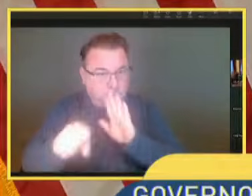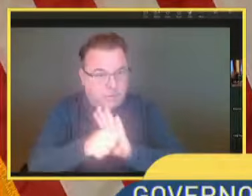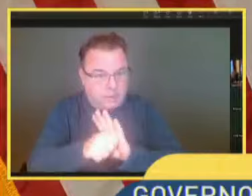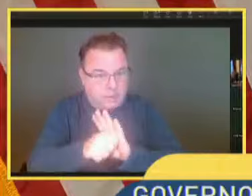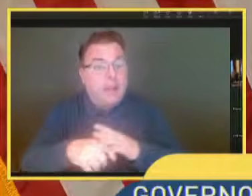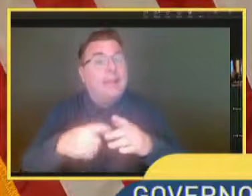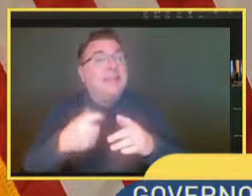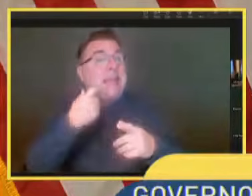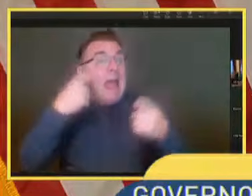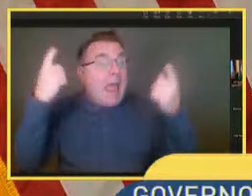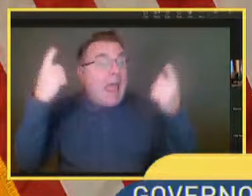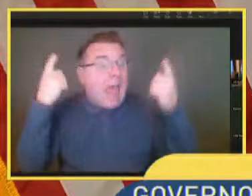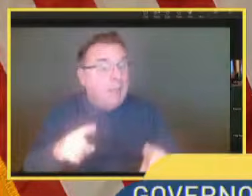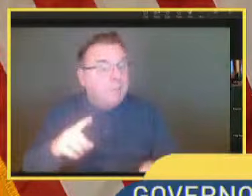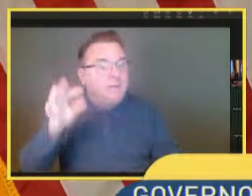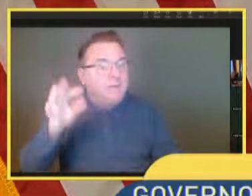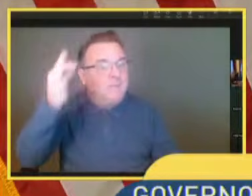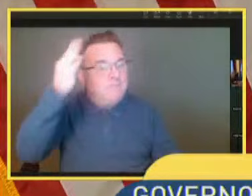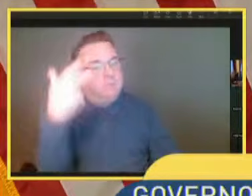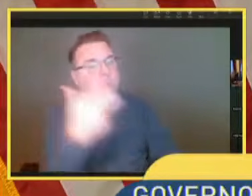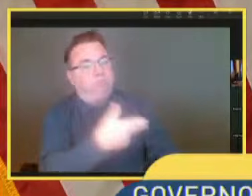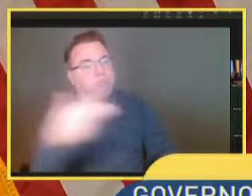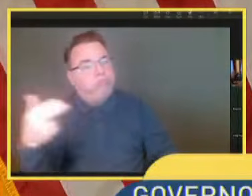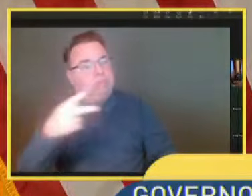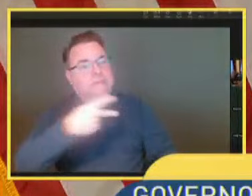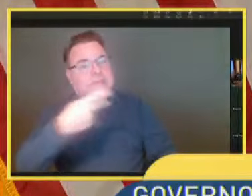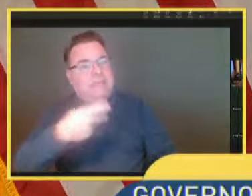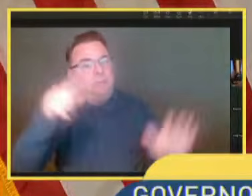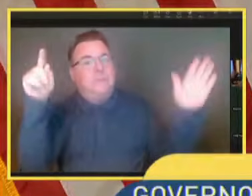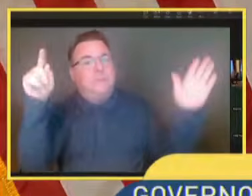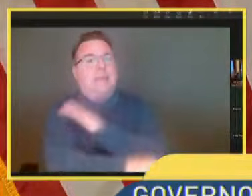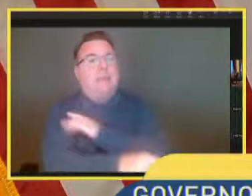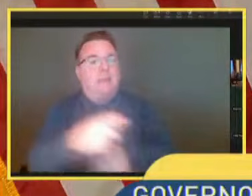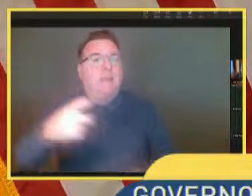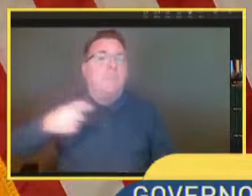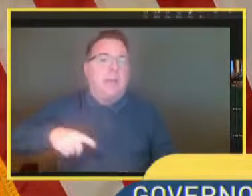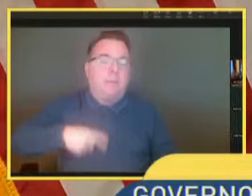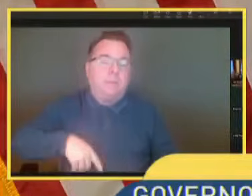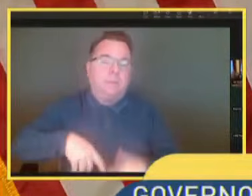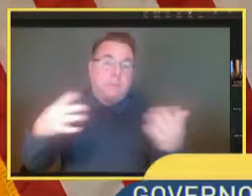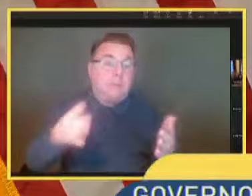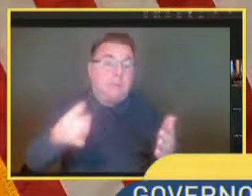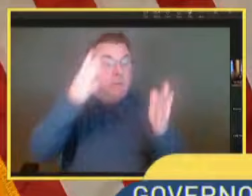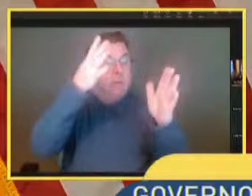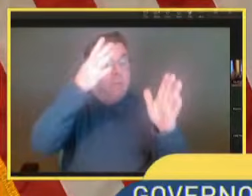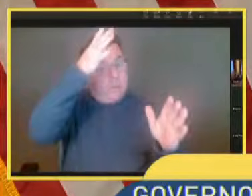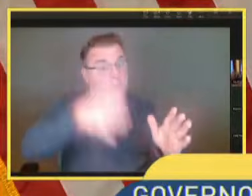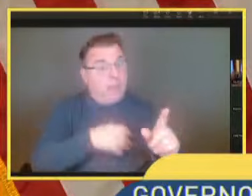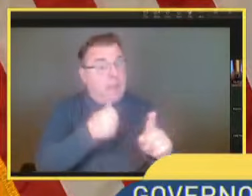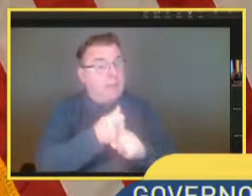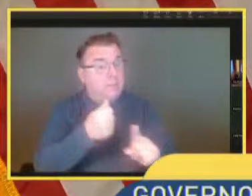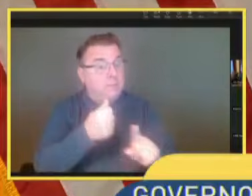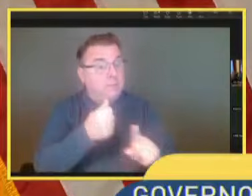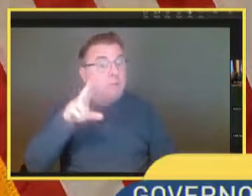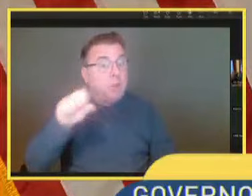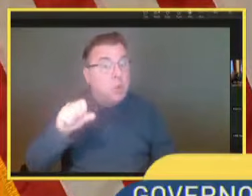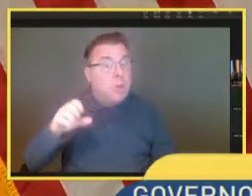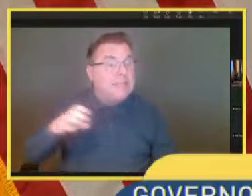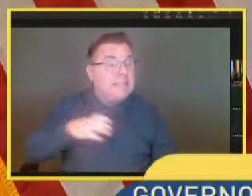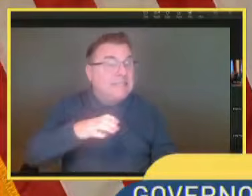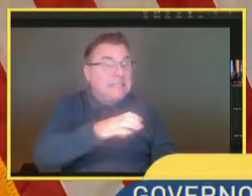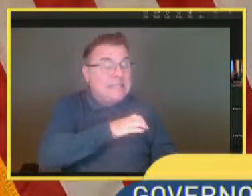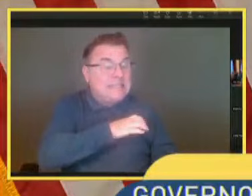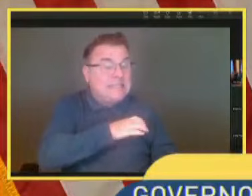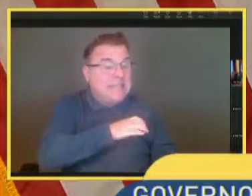the hands of federal agents this weekend in Minneapolis. The victim was a United States citizen, an ICU nurse who worked